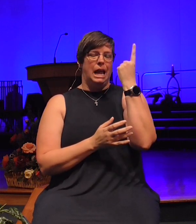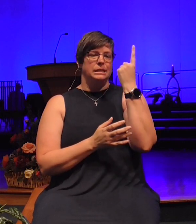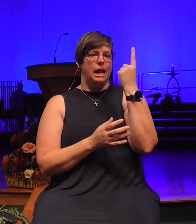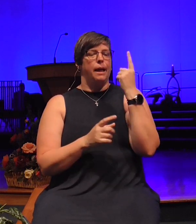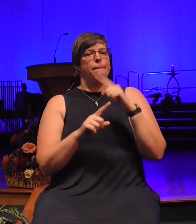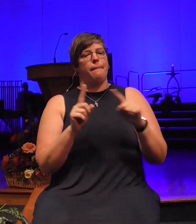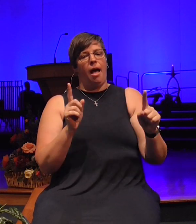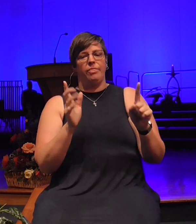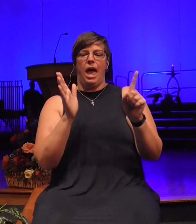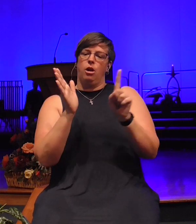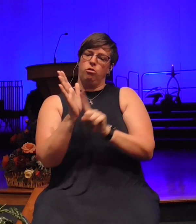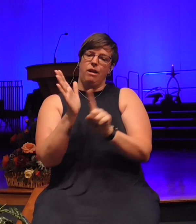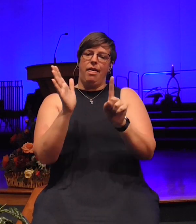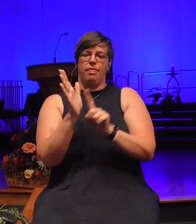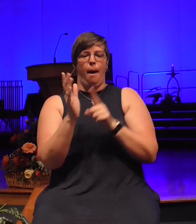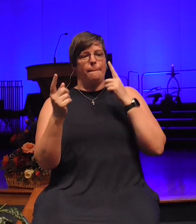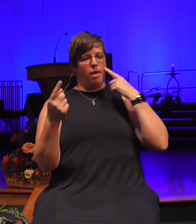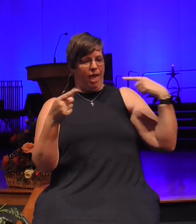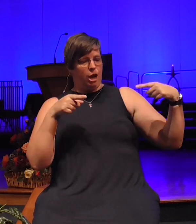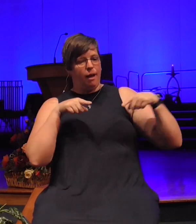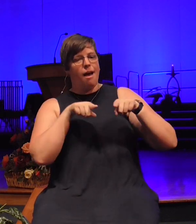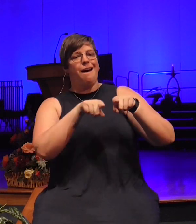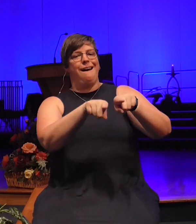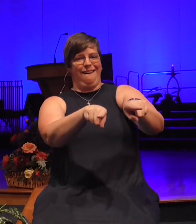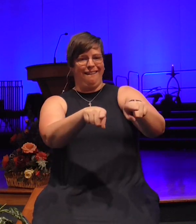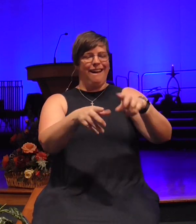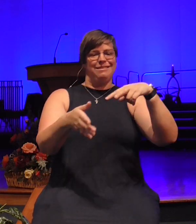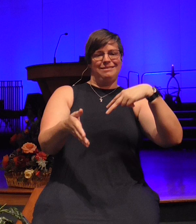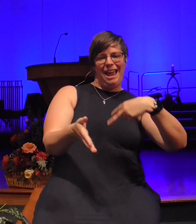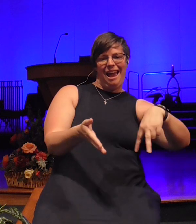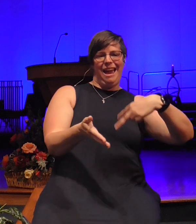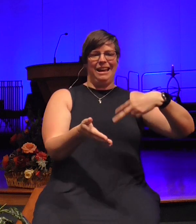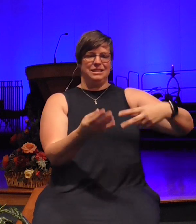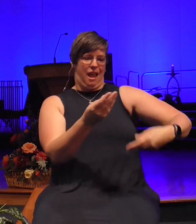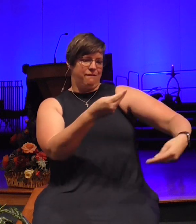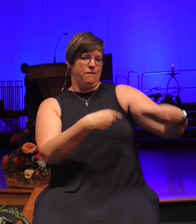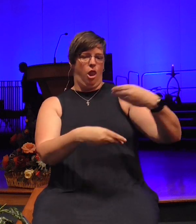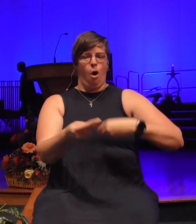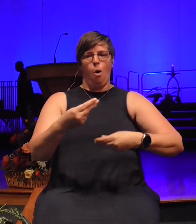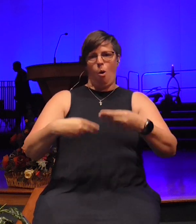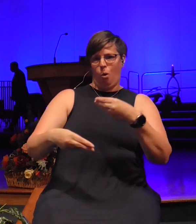of rhythm and harmony and dance and flow.